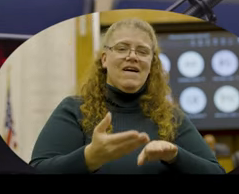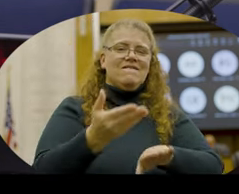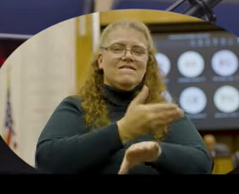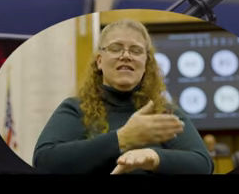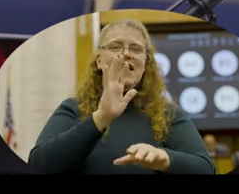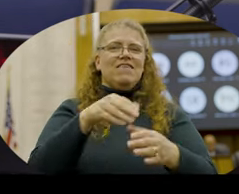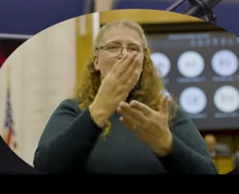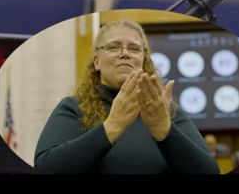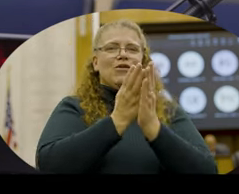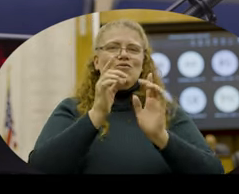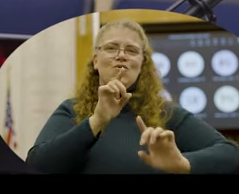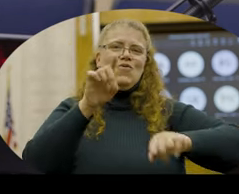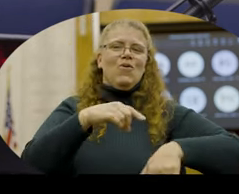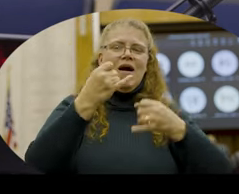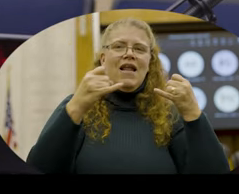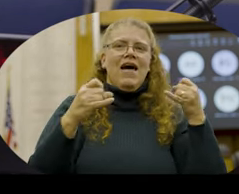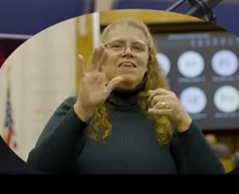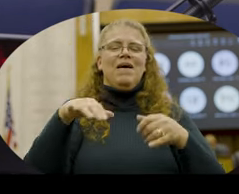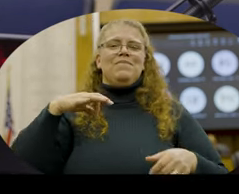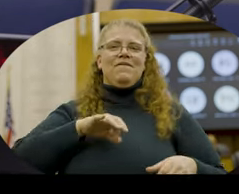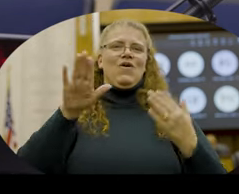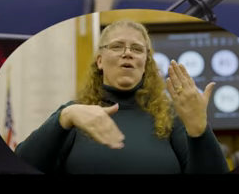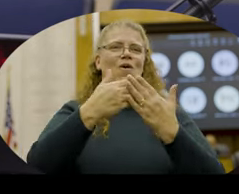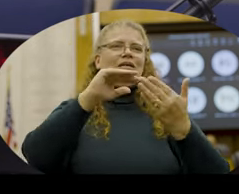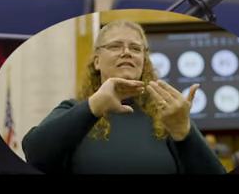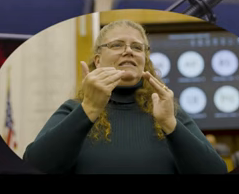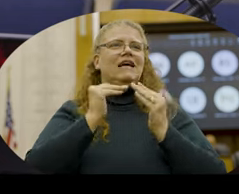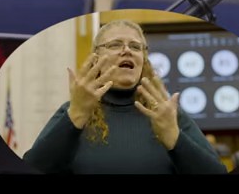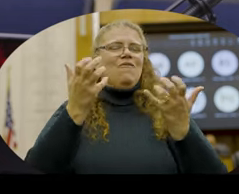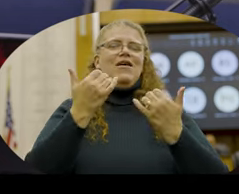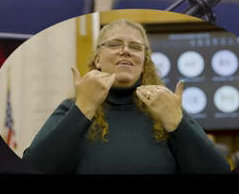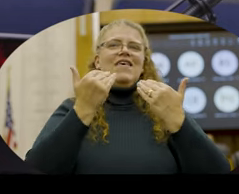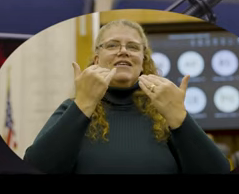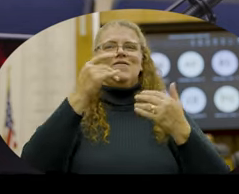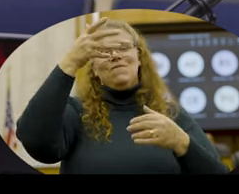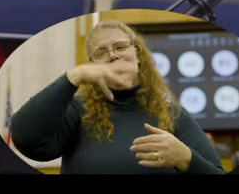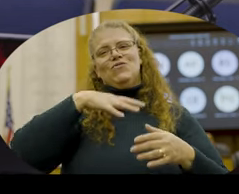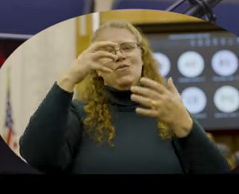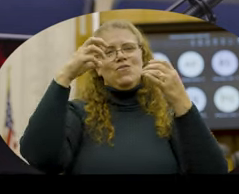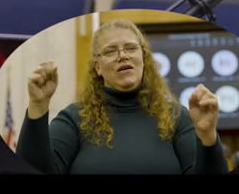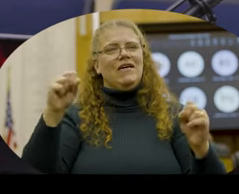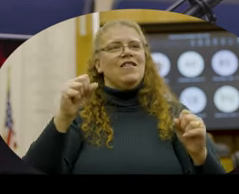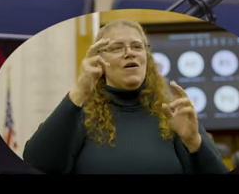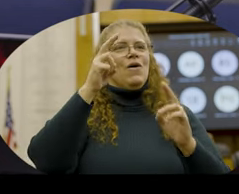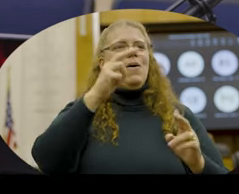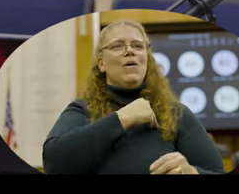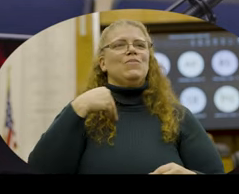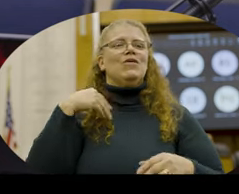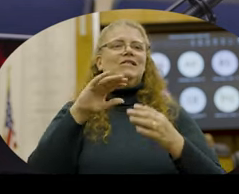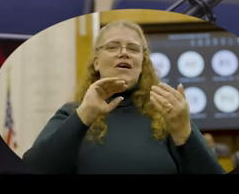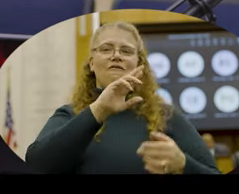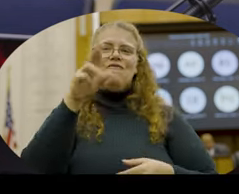them. In conclusion, Mr. President, Madam Vice President, honorable members of City Council, and my fellow